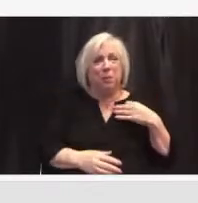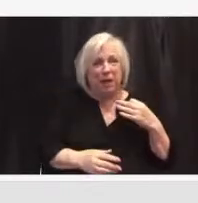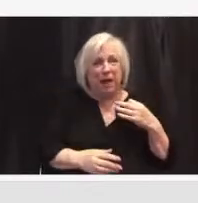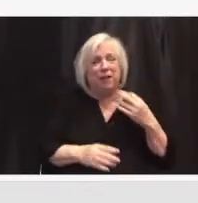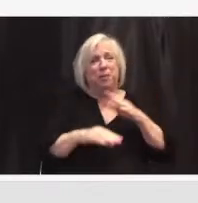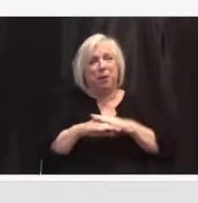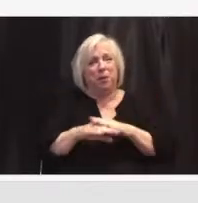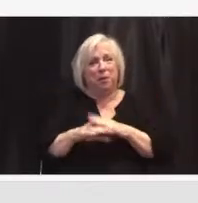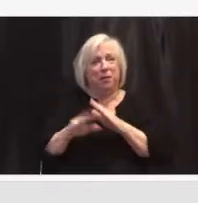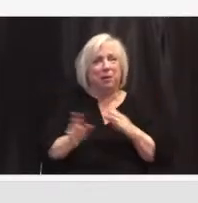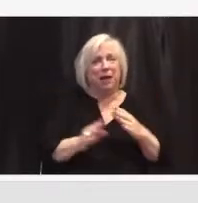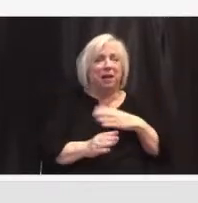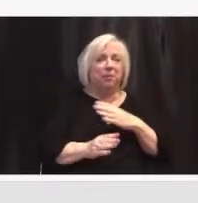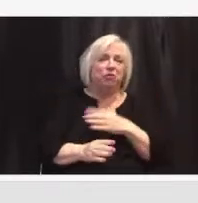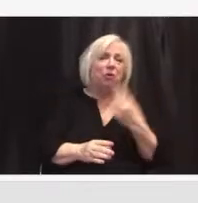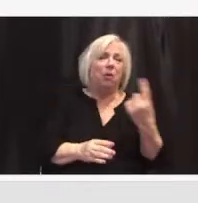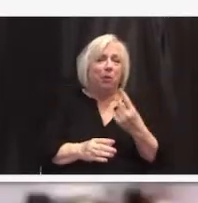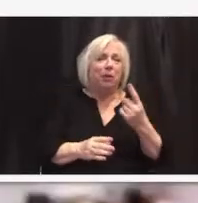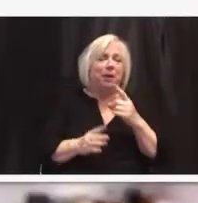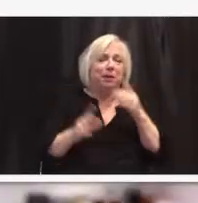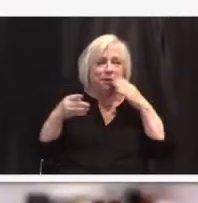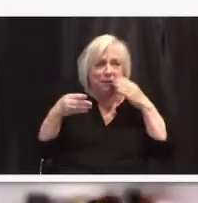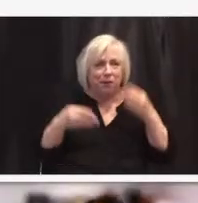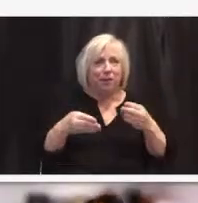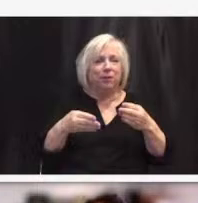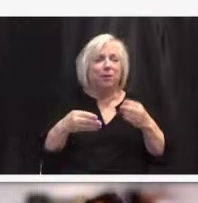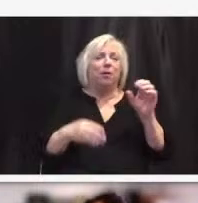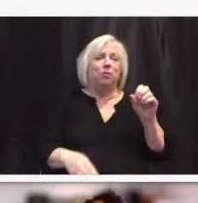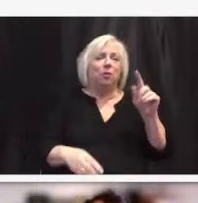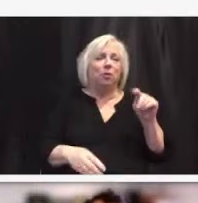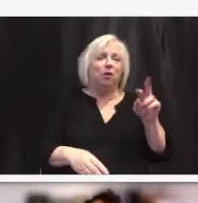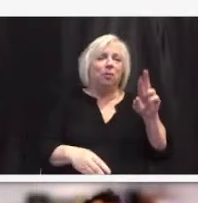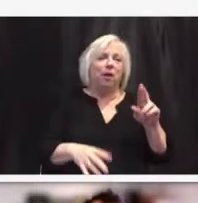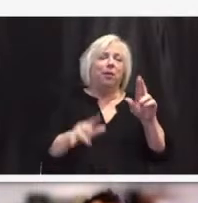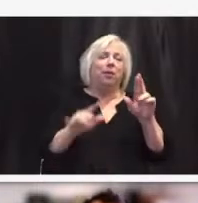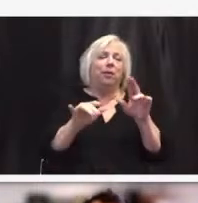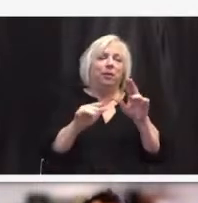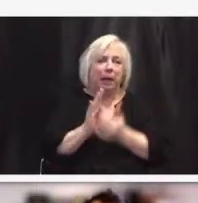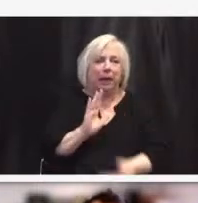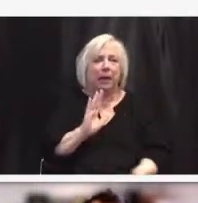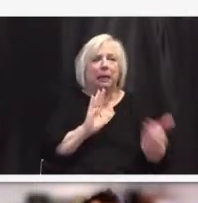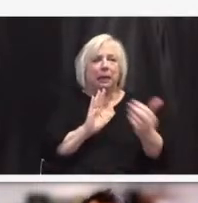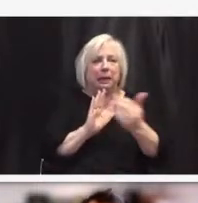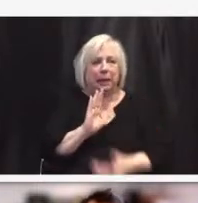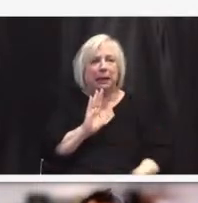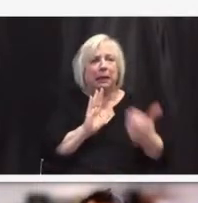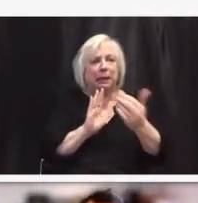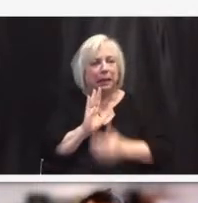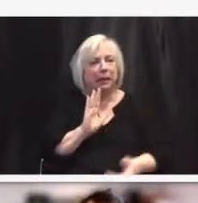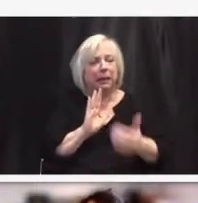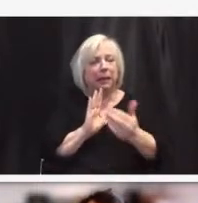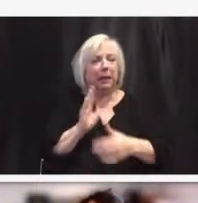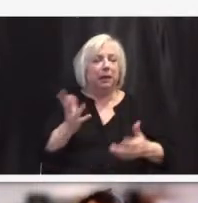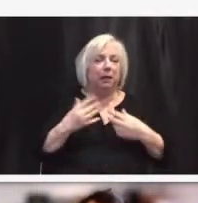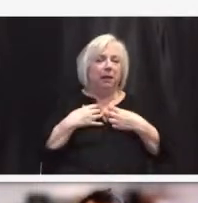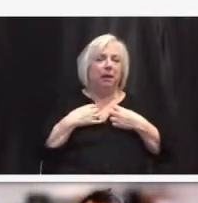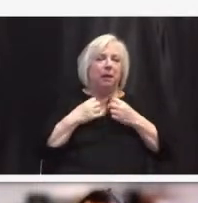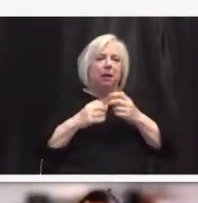just talk about short-term rentals, the same thing over and over and over again. What I'm getting to is I